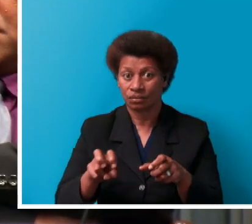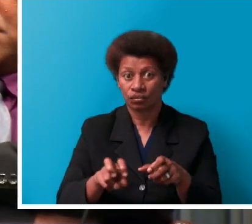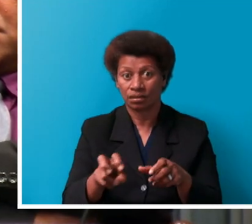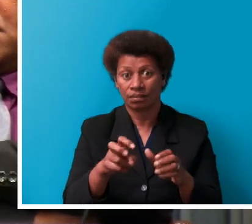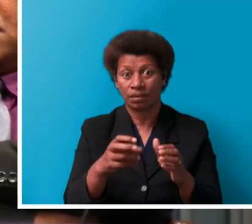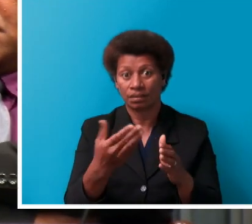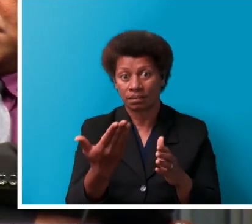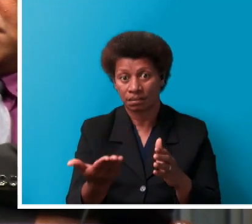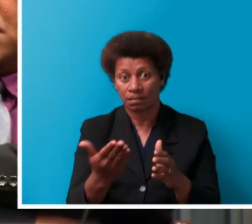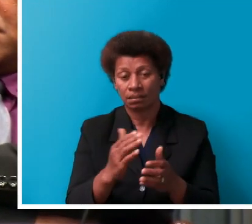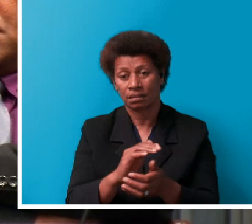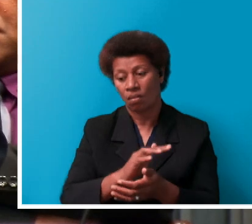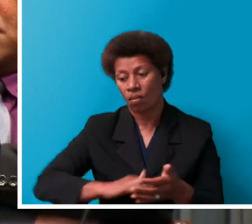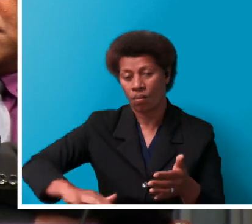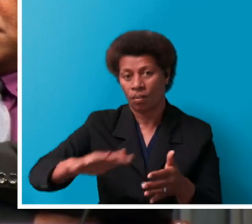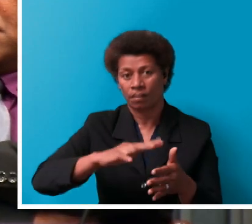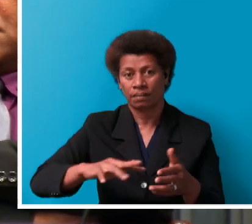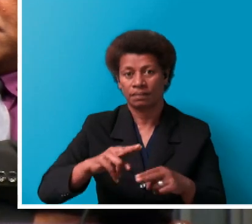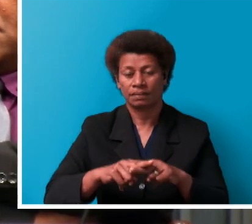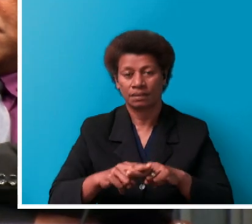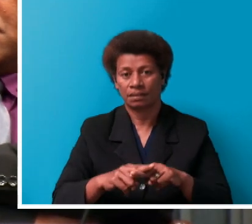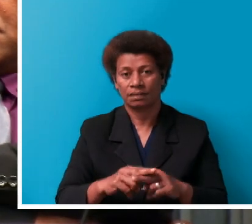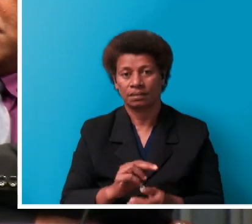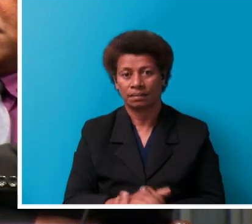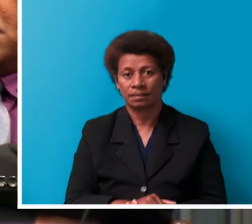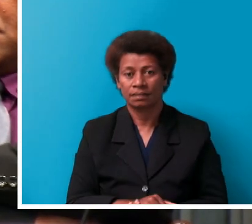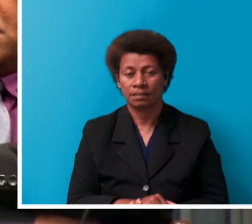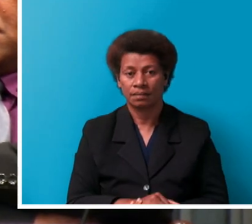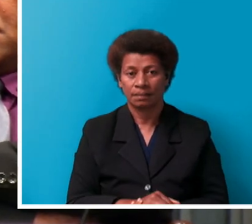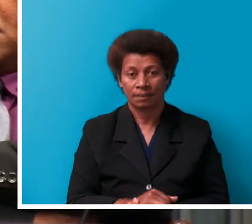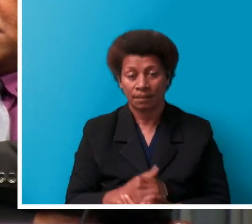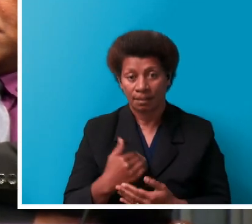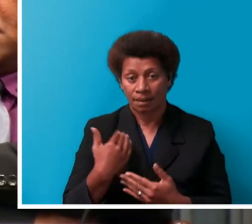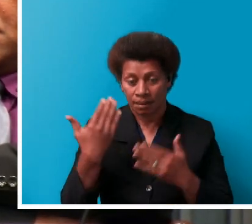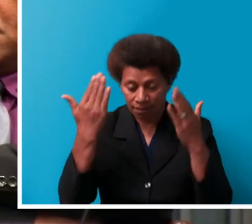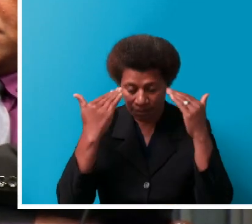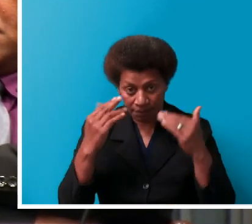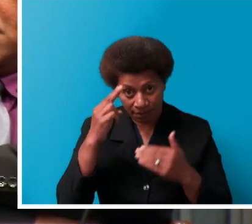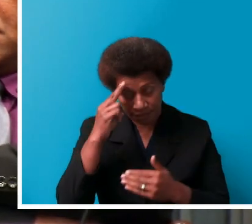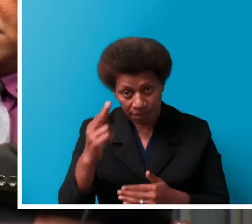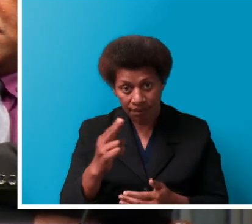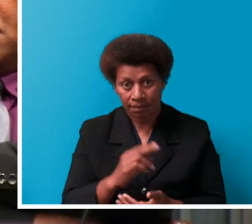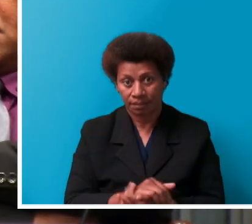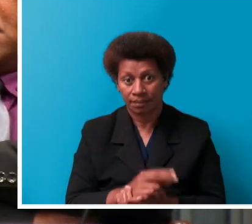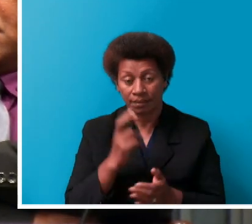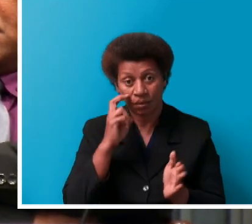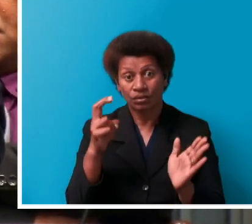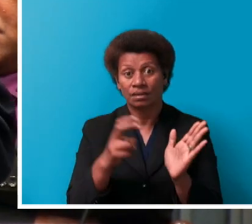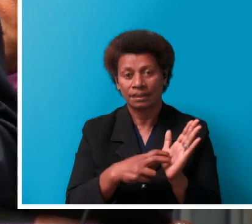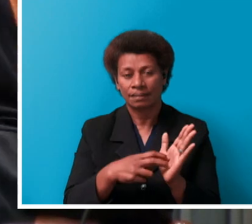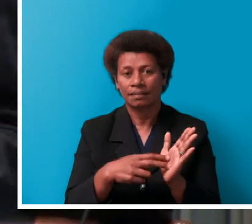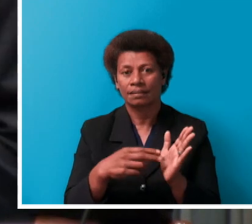inspection across our country. Mr. Speaker, sir, despite an increase in the number of registered vehicles